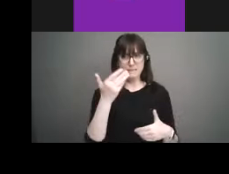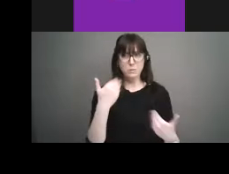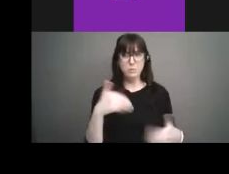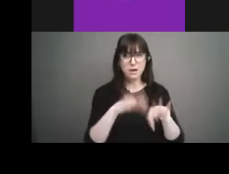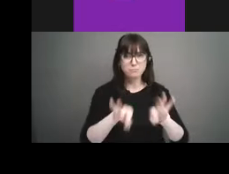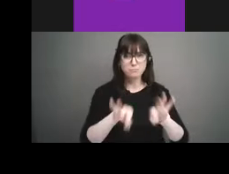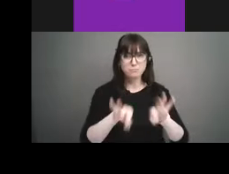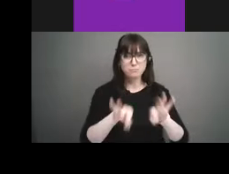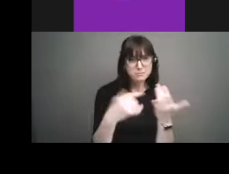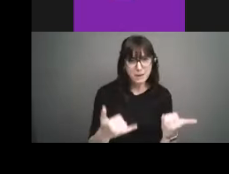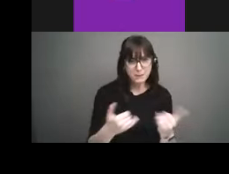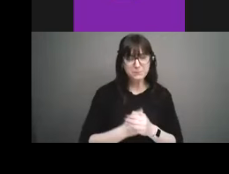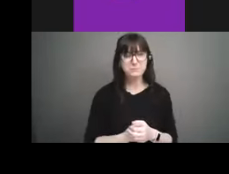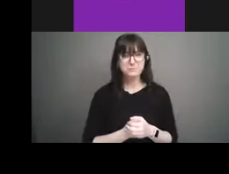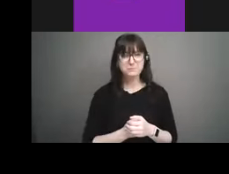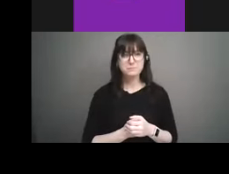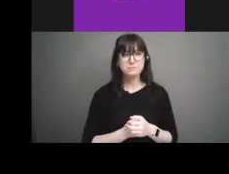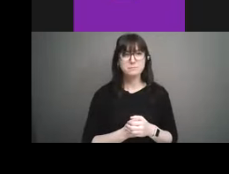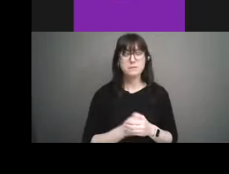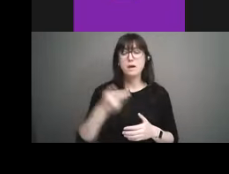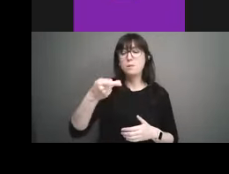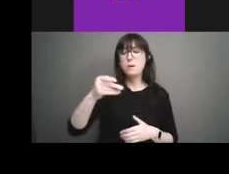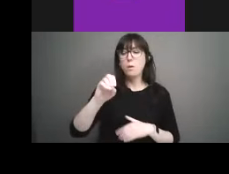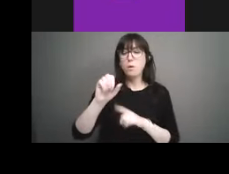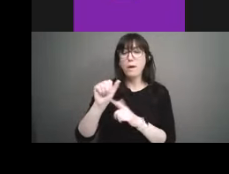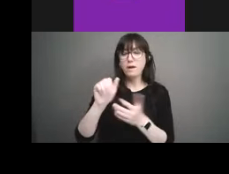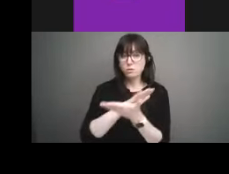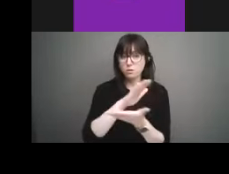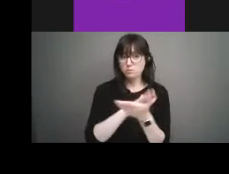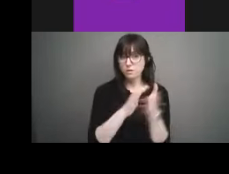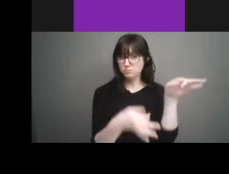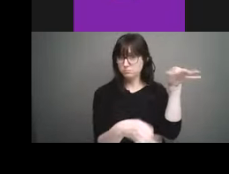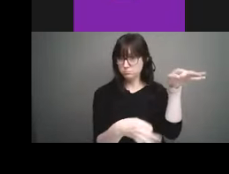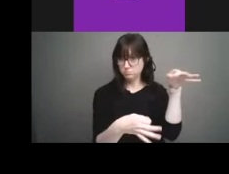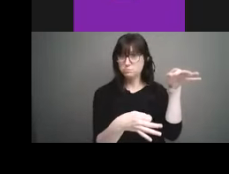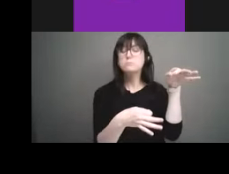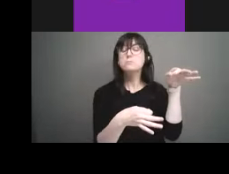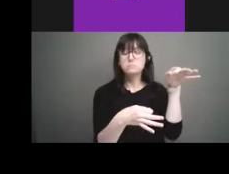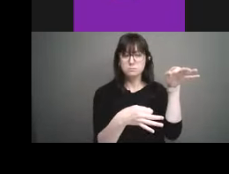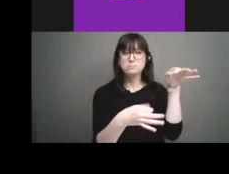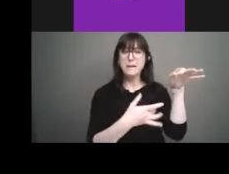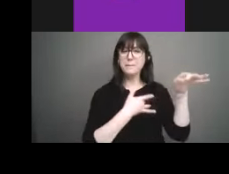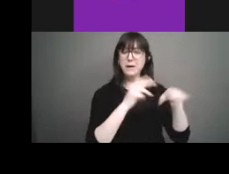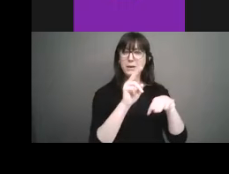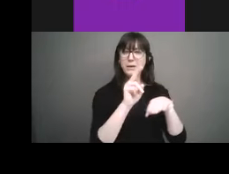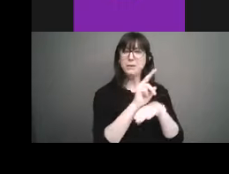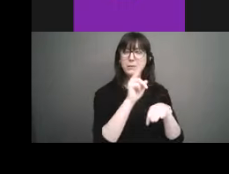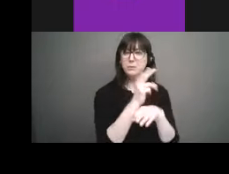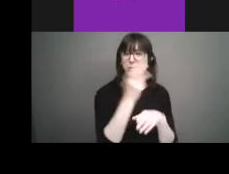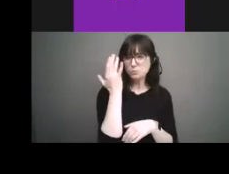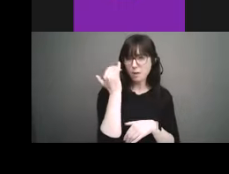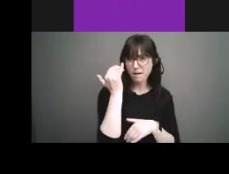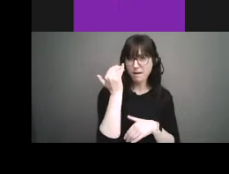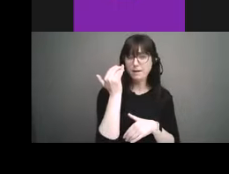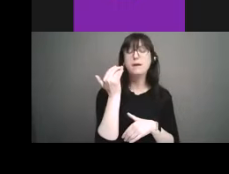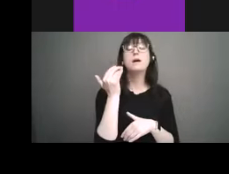right now. A power of attorney document is generally viewed as a way in which